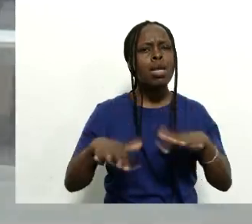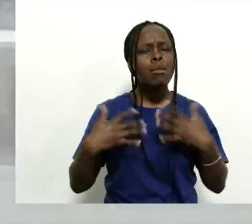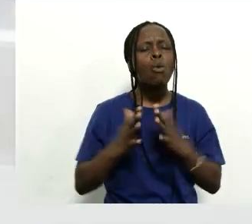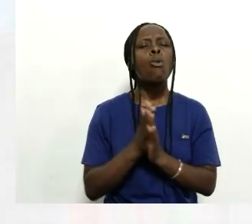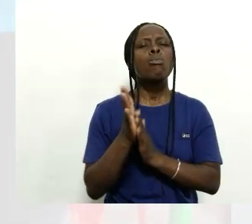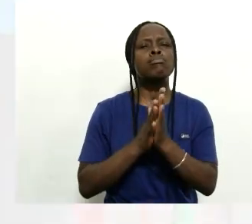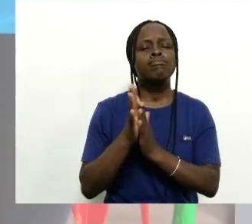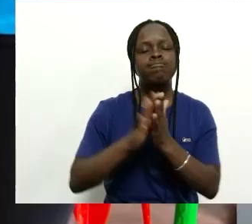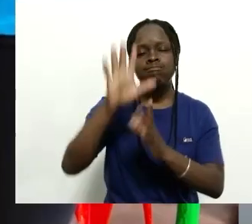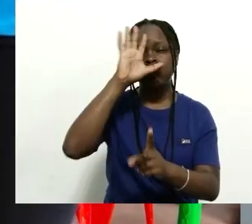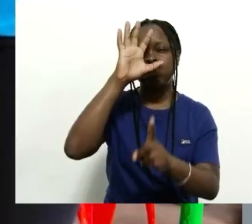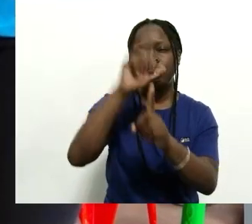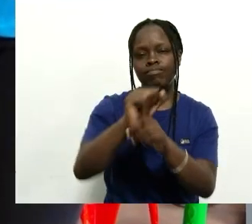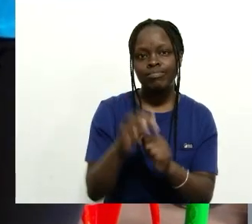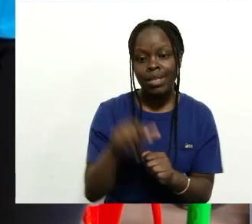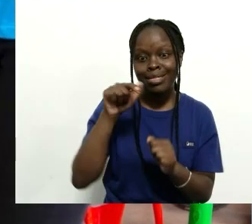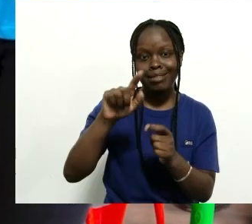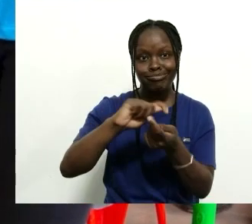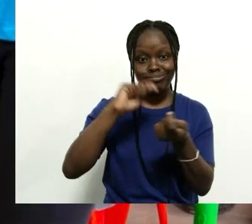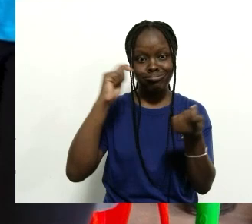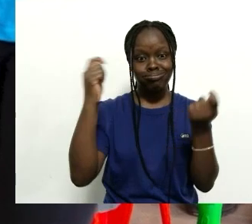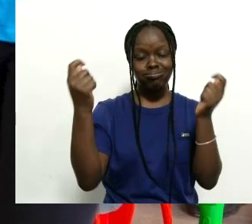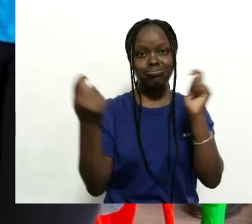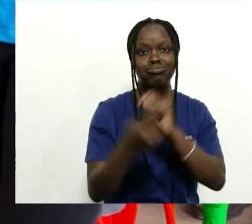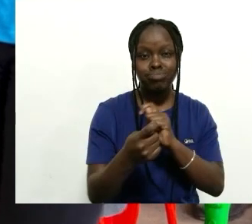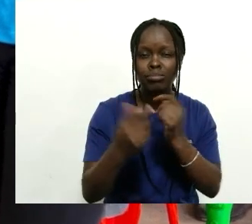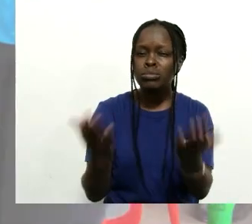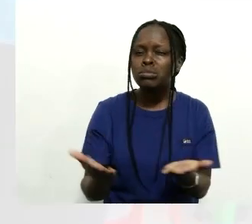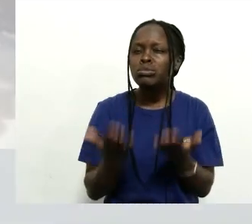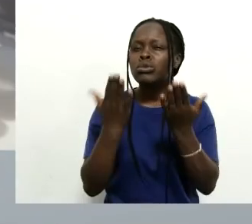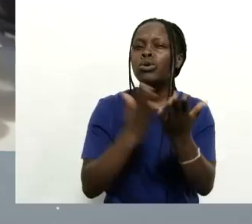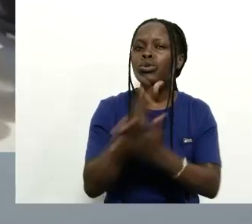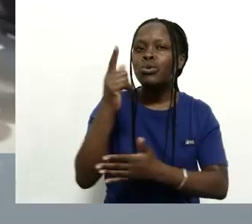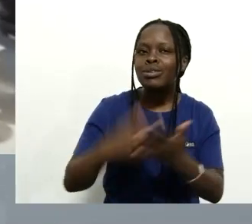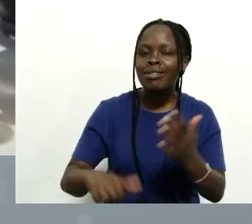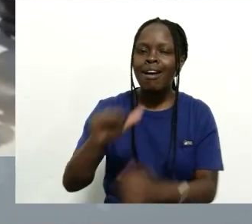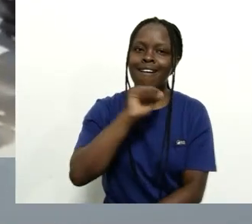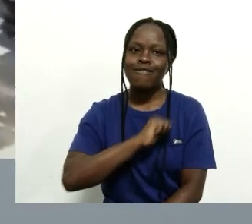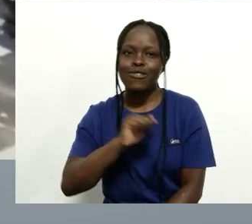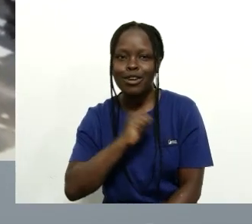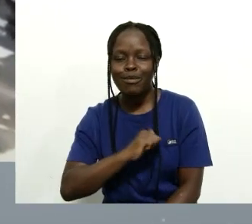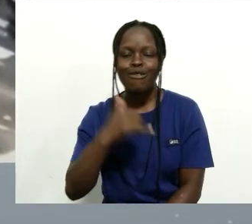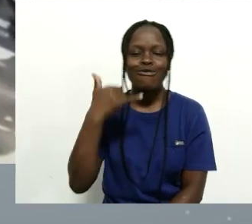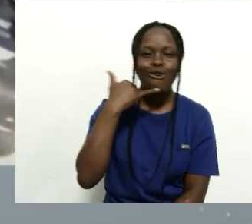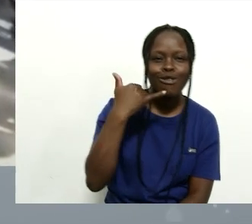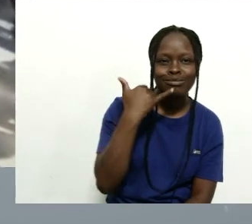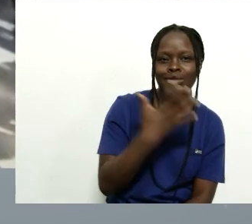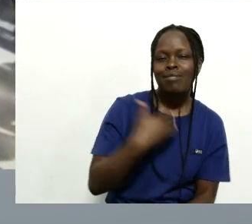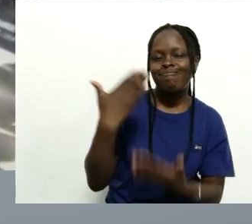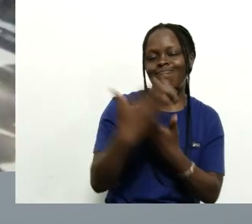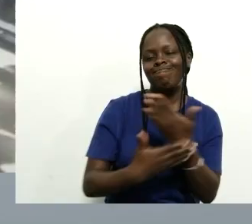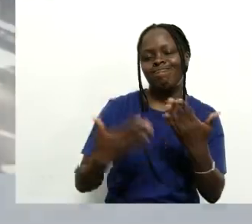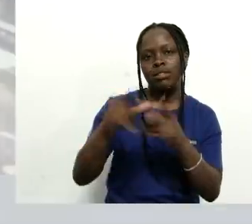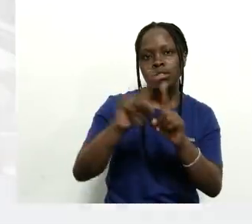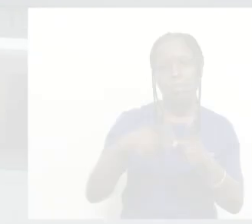Kenya. This transition was largely enabled by a proliferation of affordable and capable smartphones, also as well as consumer electronics such